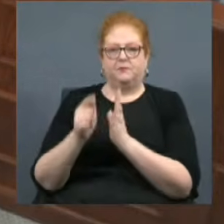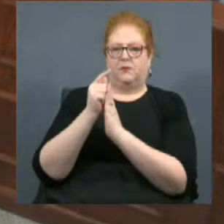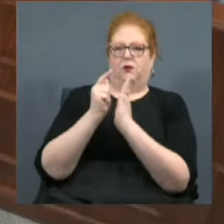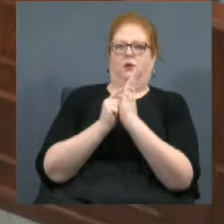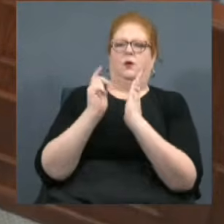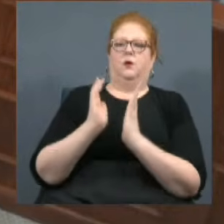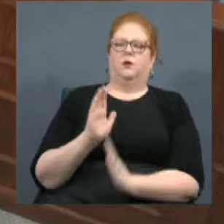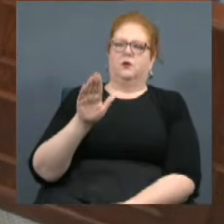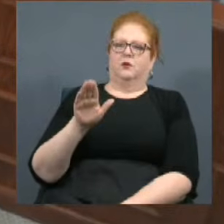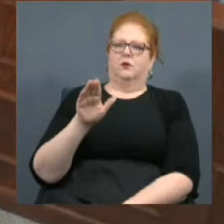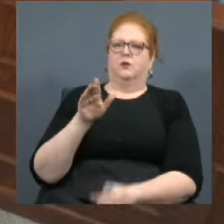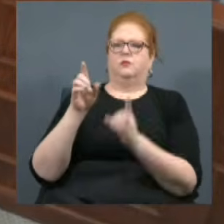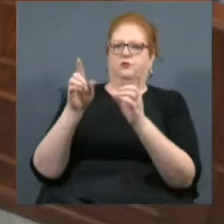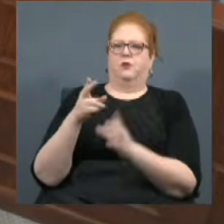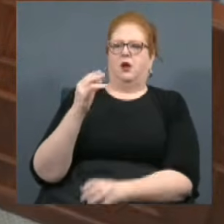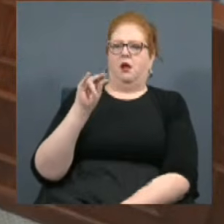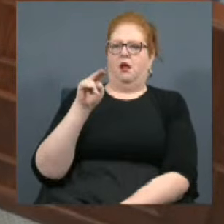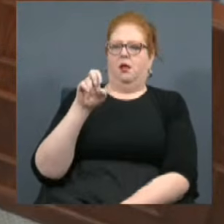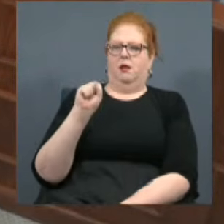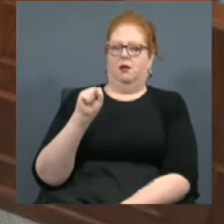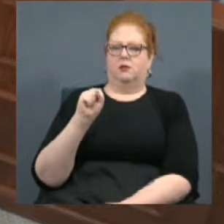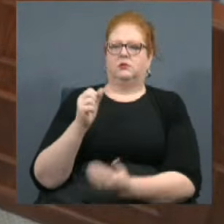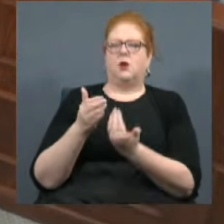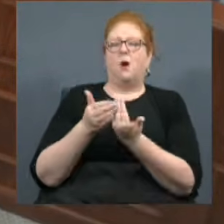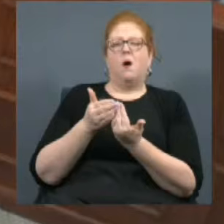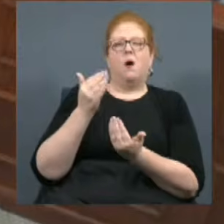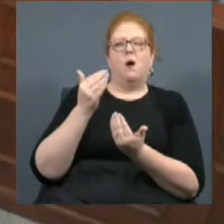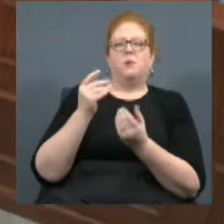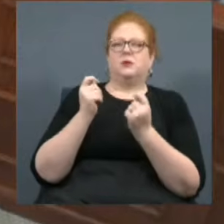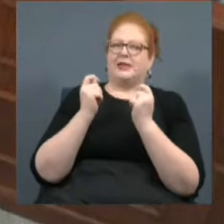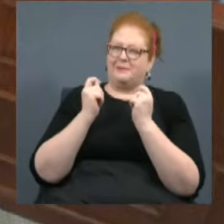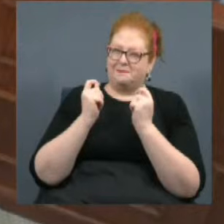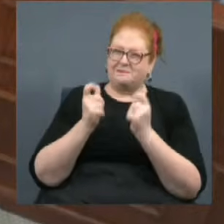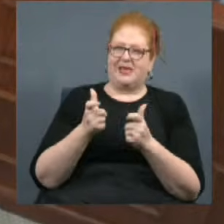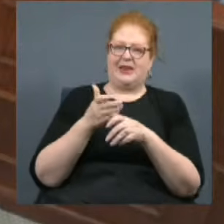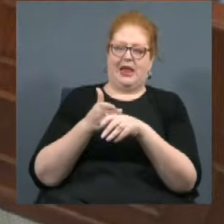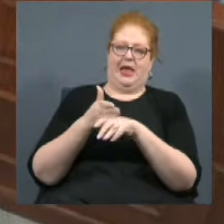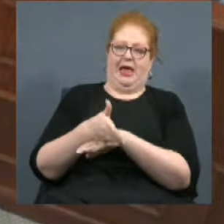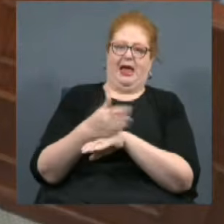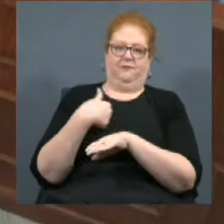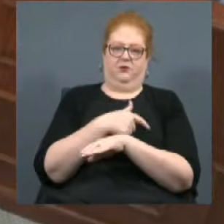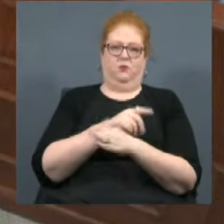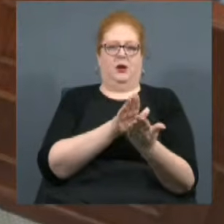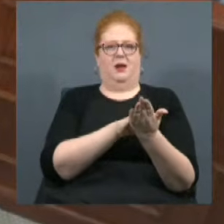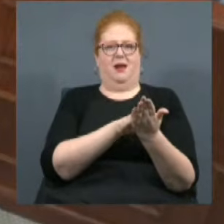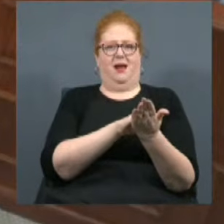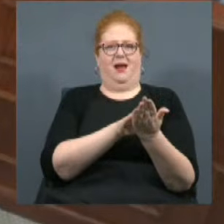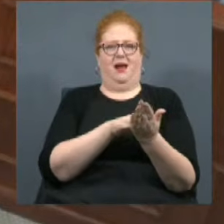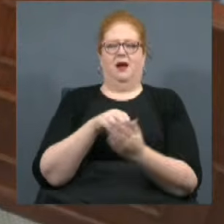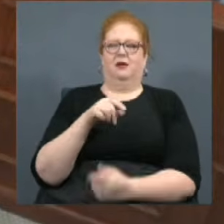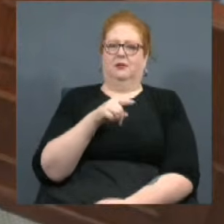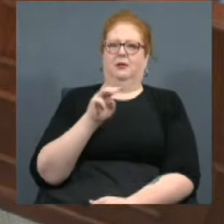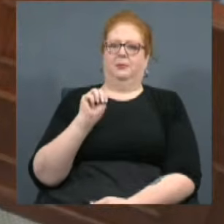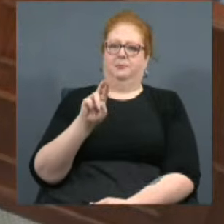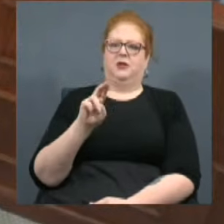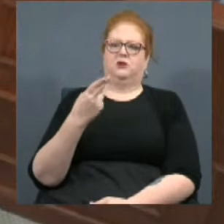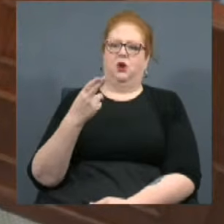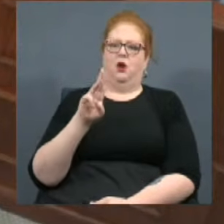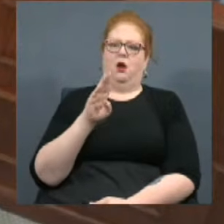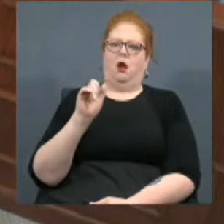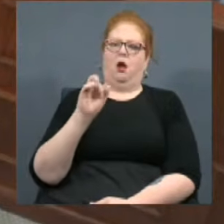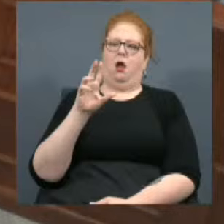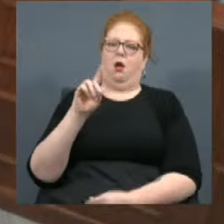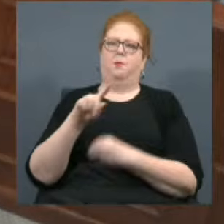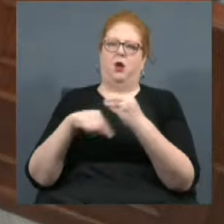almost immediately after saying congratulations to Mr. Hubbard on being named the city manager, my first